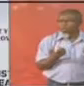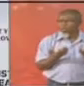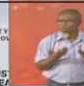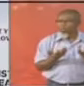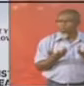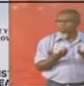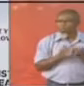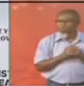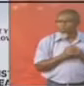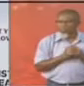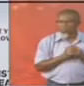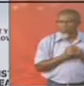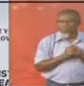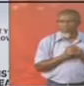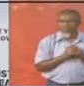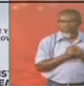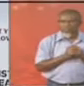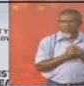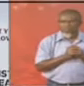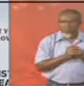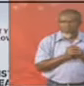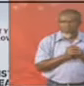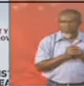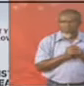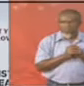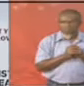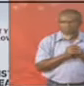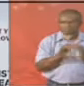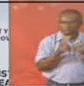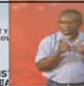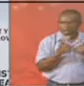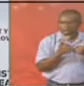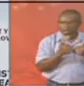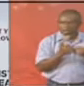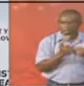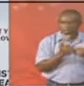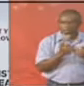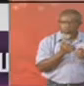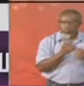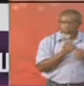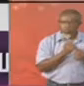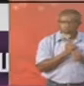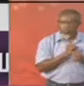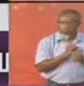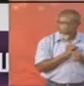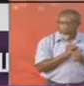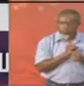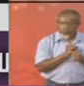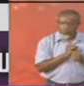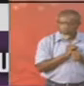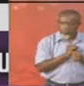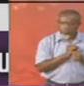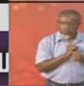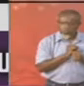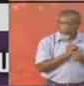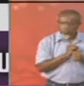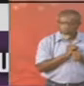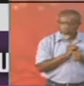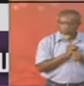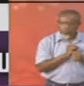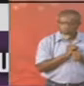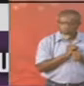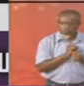the effectiveness of certain non-pharmaceutical interventions that we've